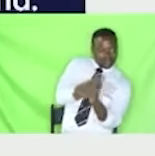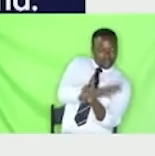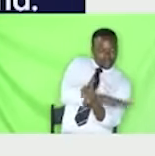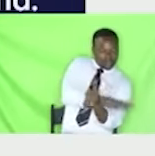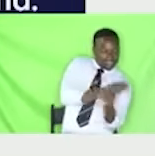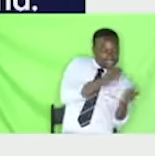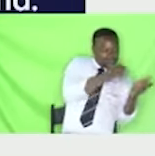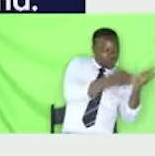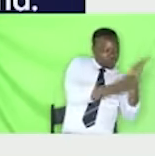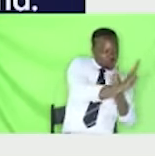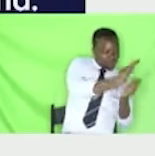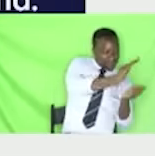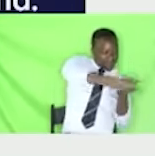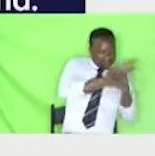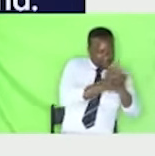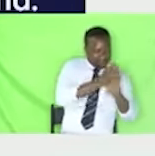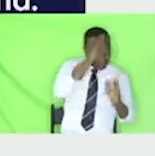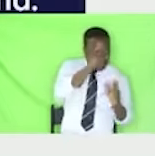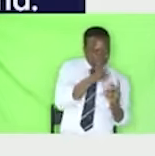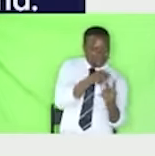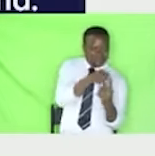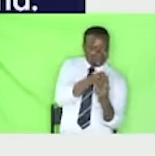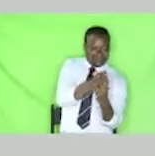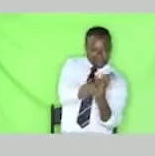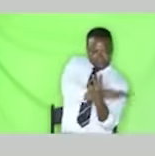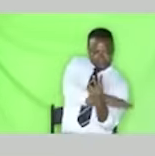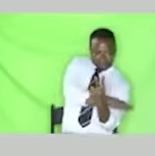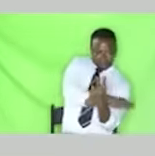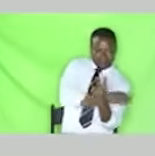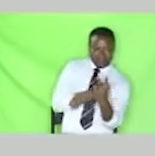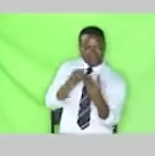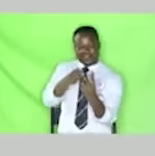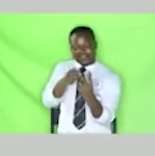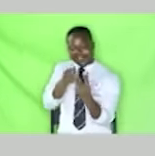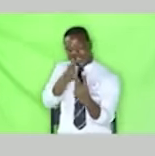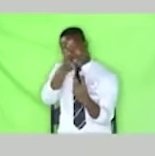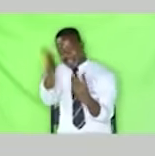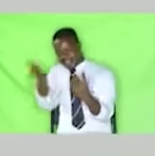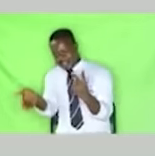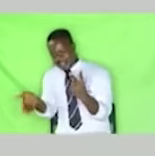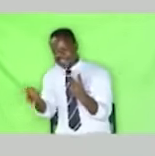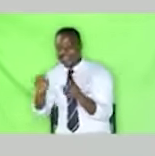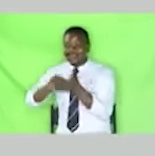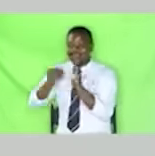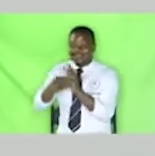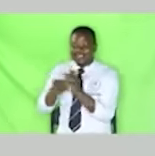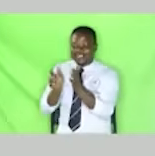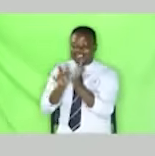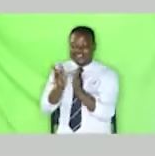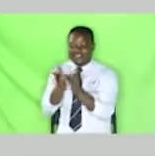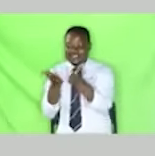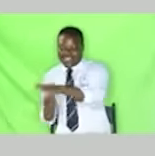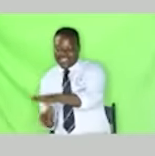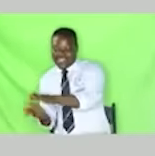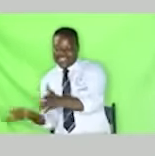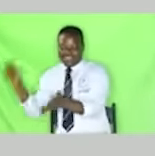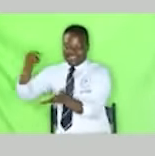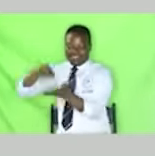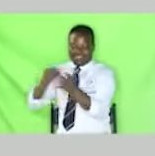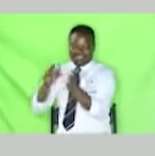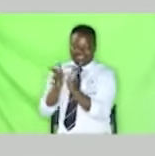man. And the belief at the end is the death and the resurrection of Jesus